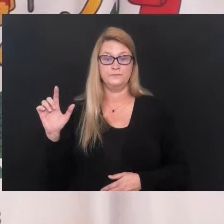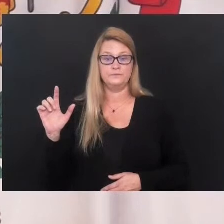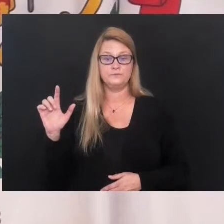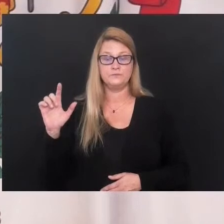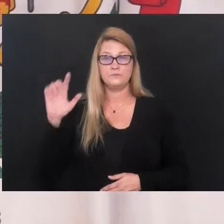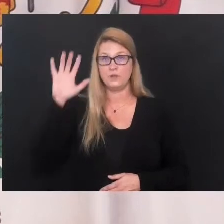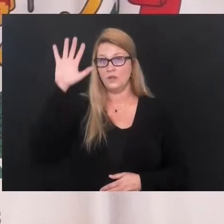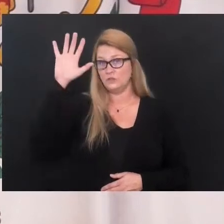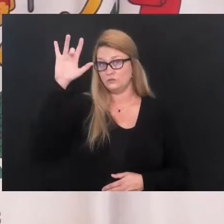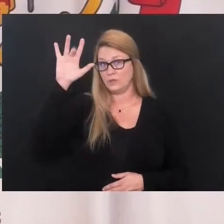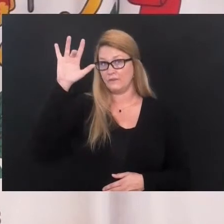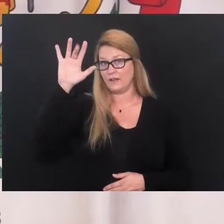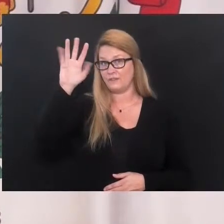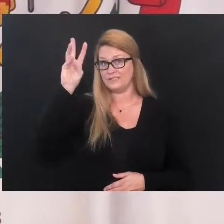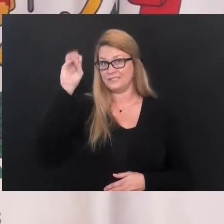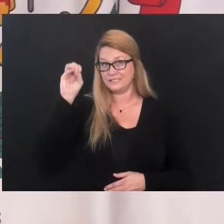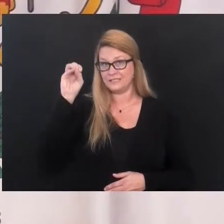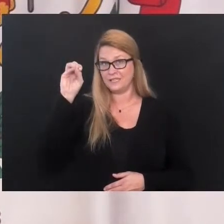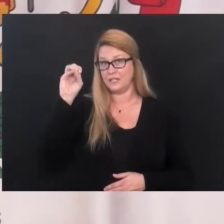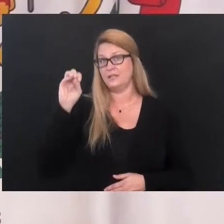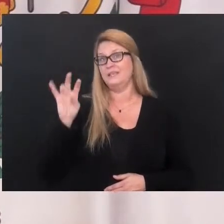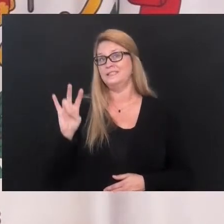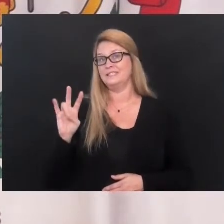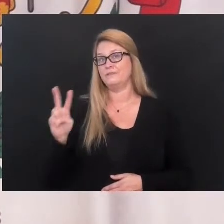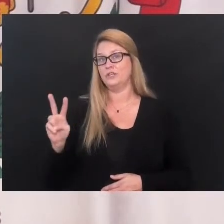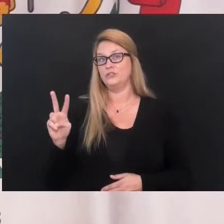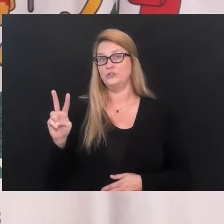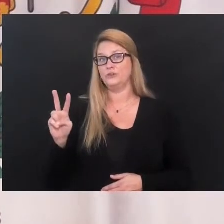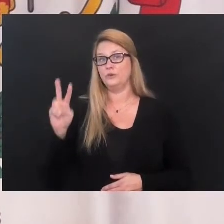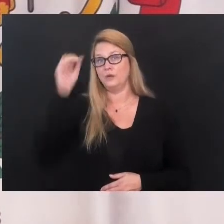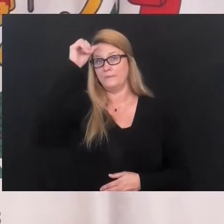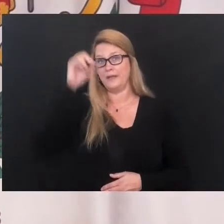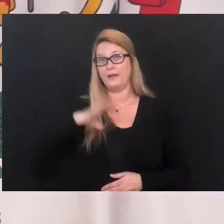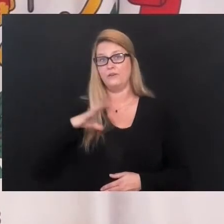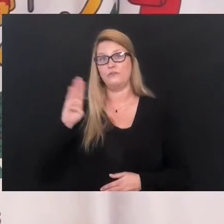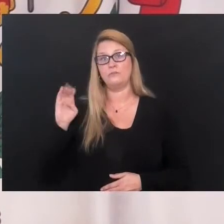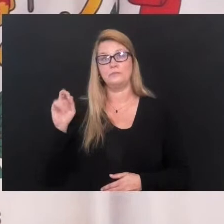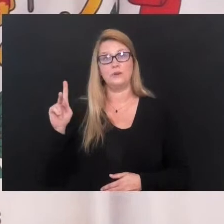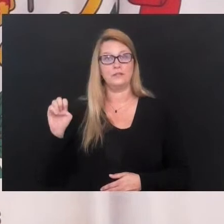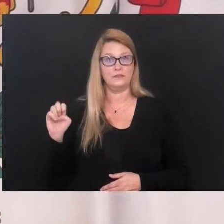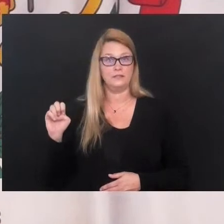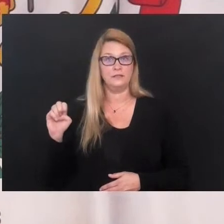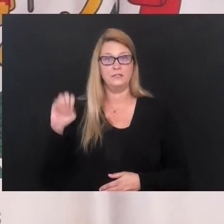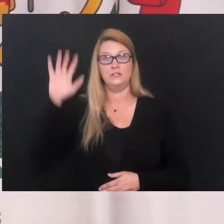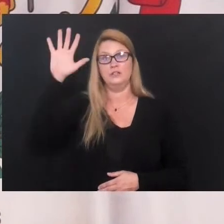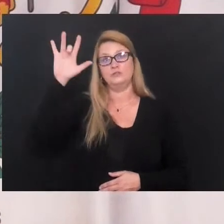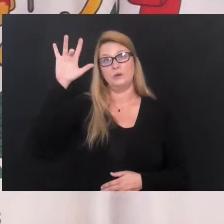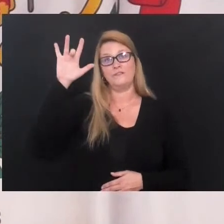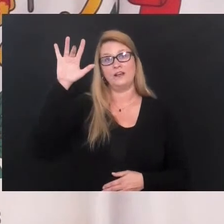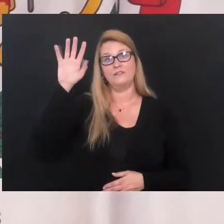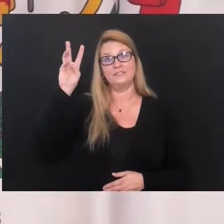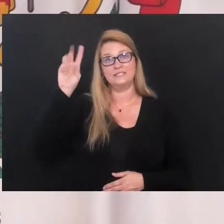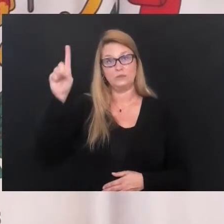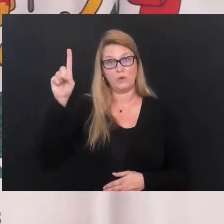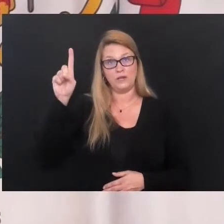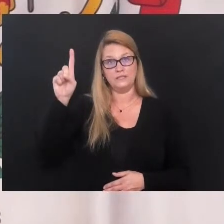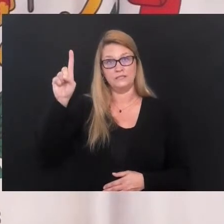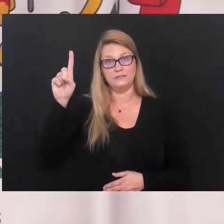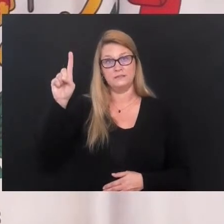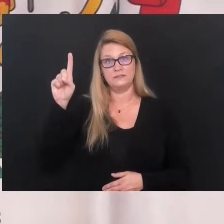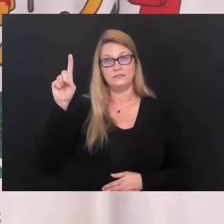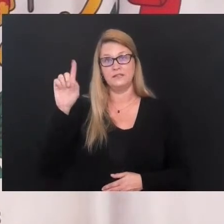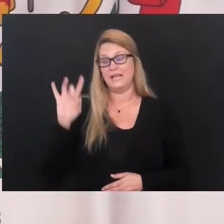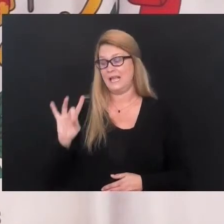Our 2,560th death is a 72-year-old male from Brooke County. Our 2,561st death